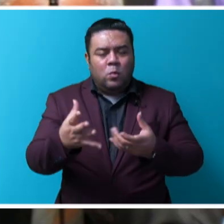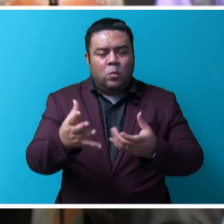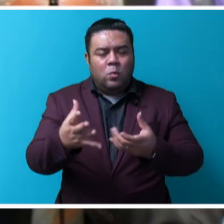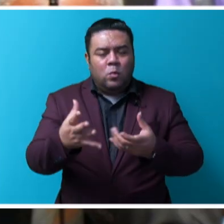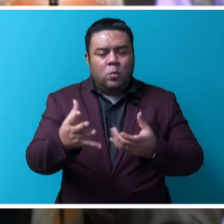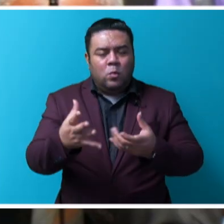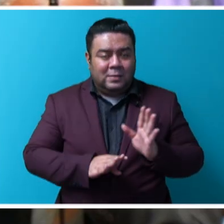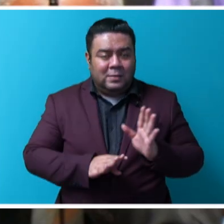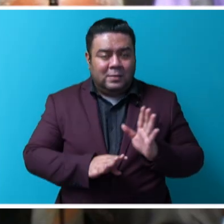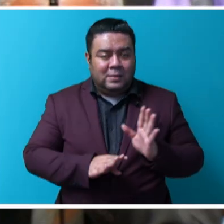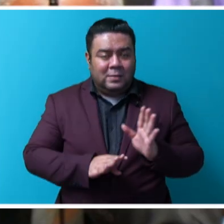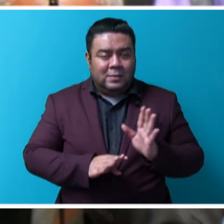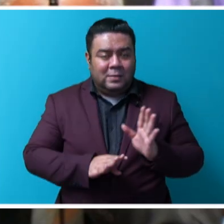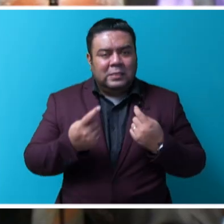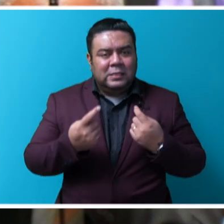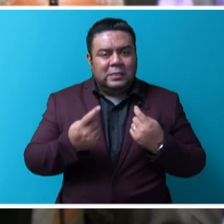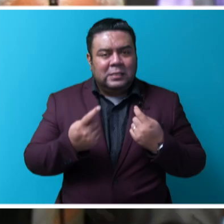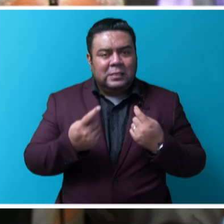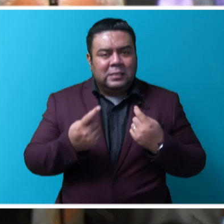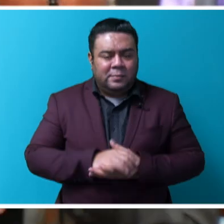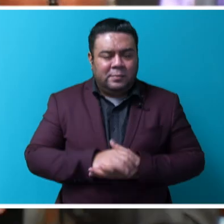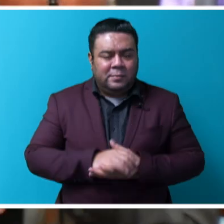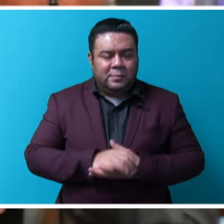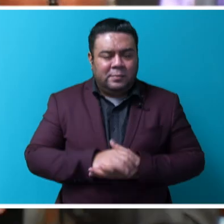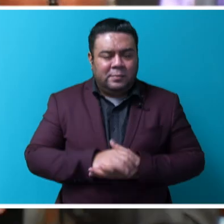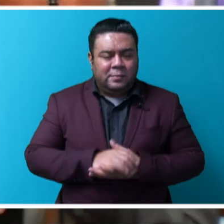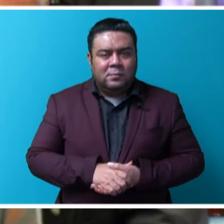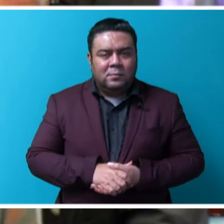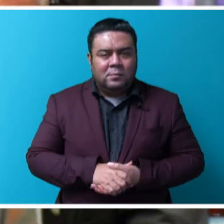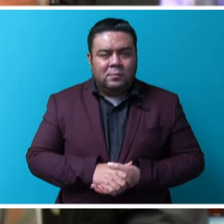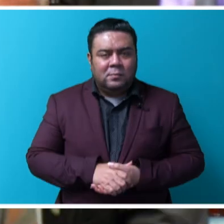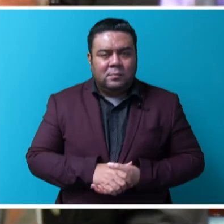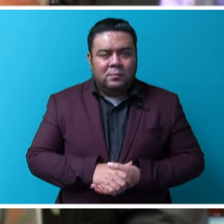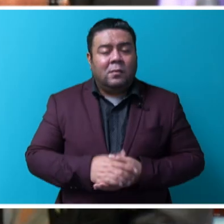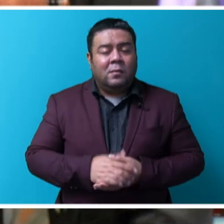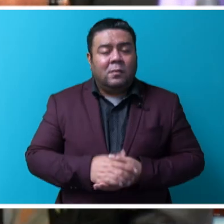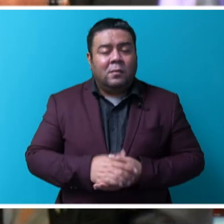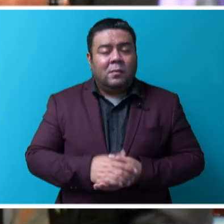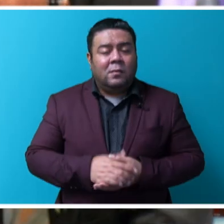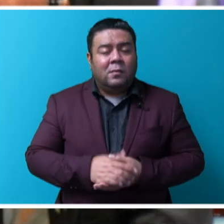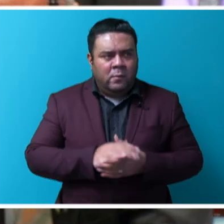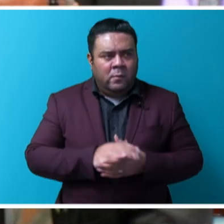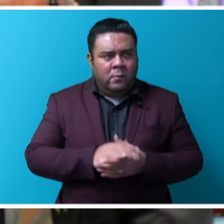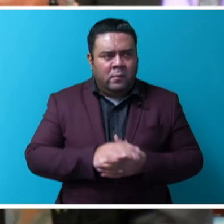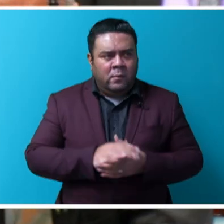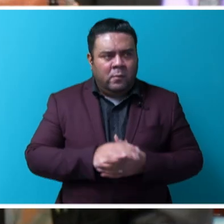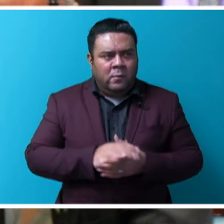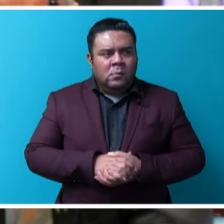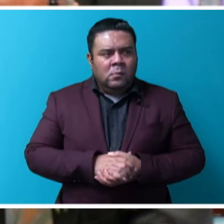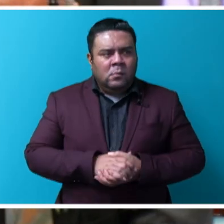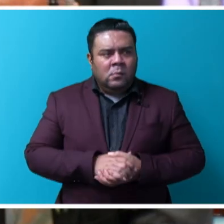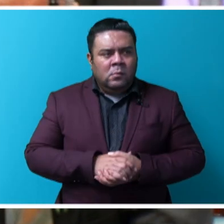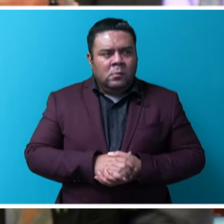100,000. This lab will significantly ensure our enforcement can the ministry to conduct in-house testing of water, air, and